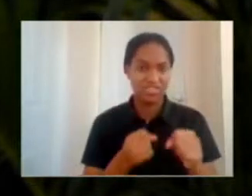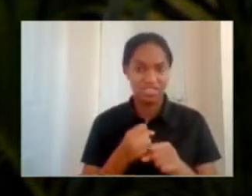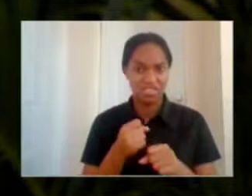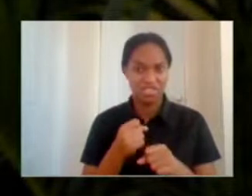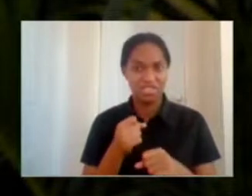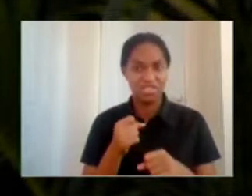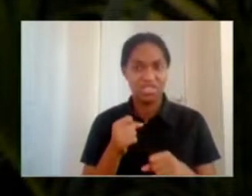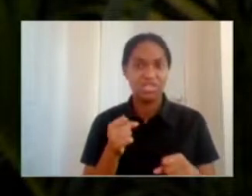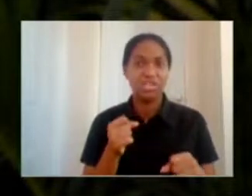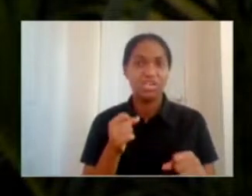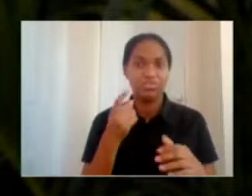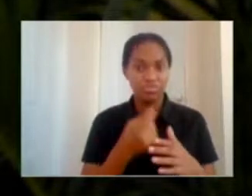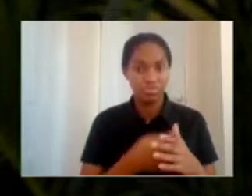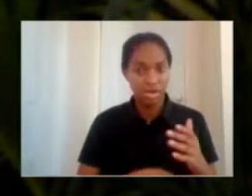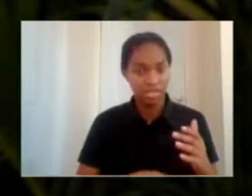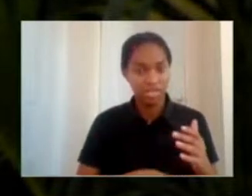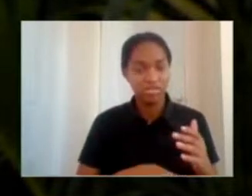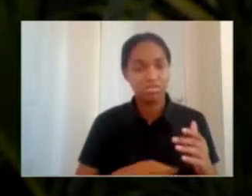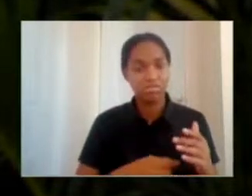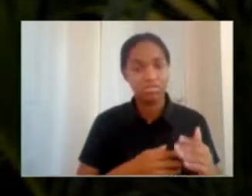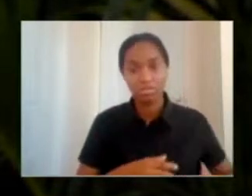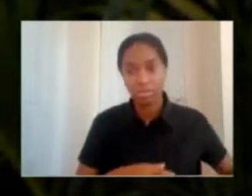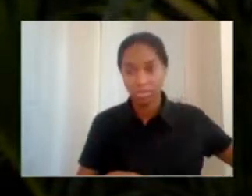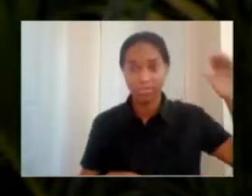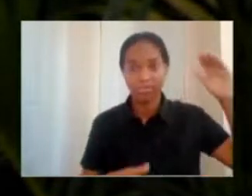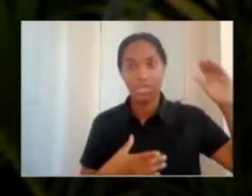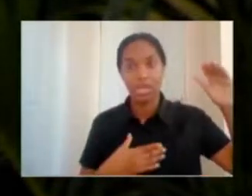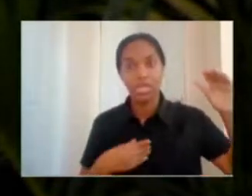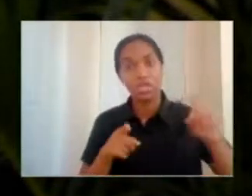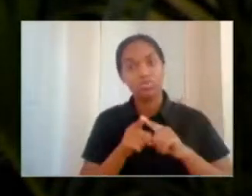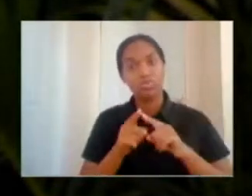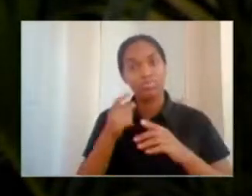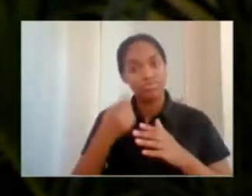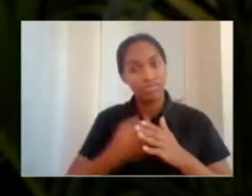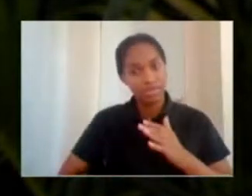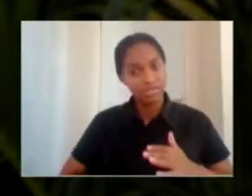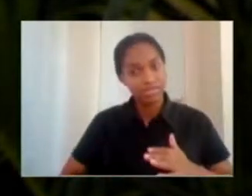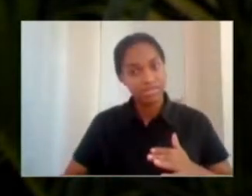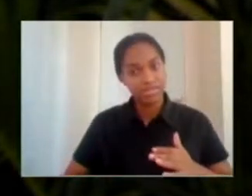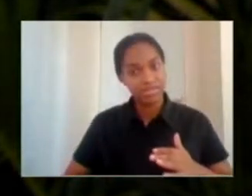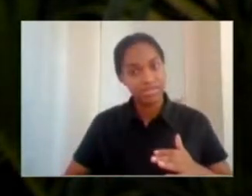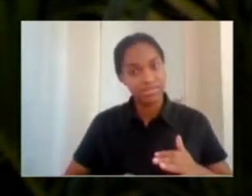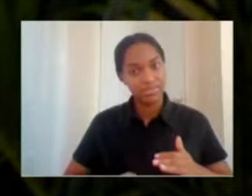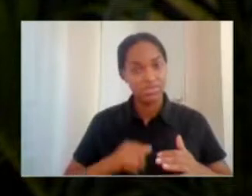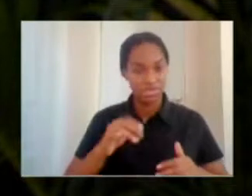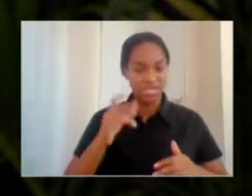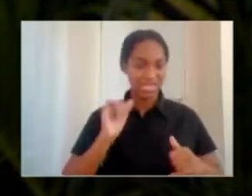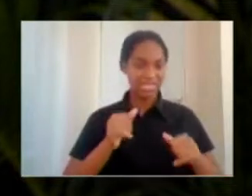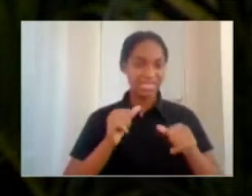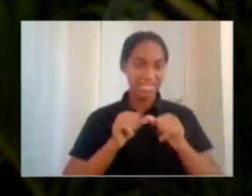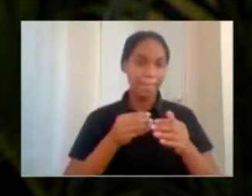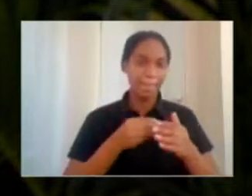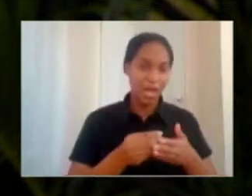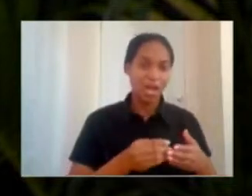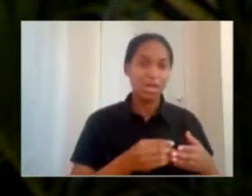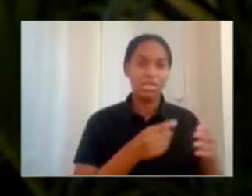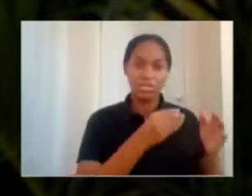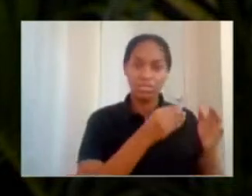the features come up and the prices are, you can still buy high-end sets,